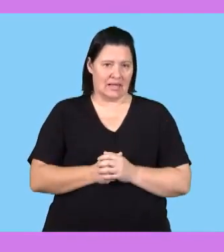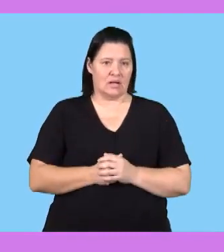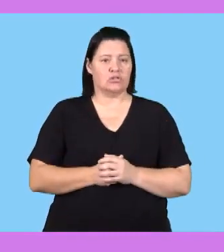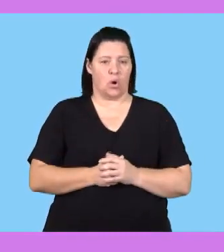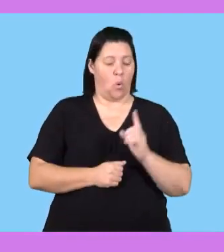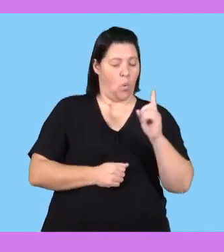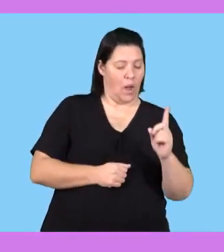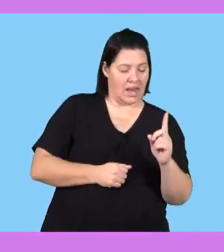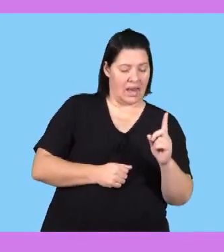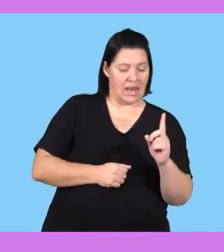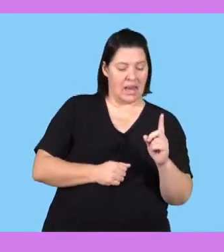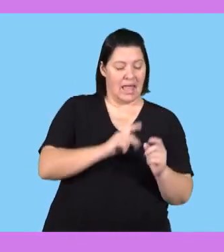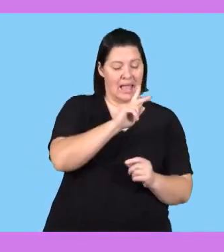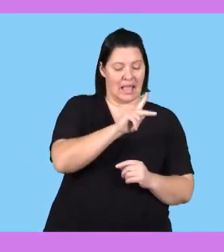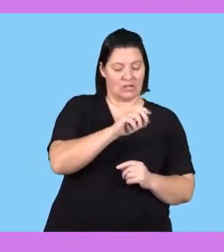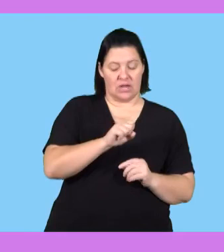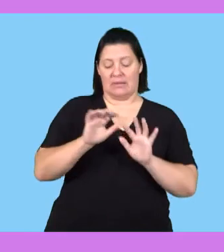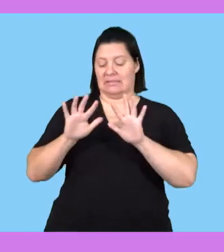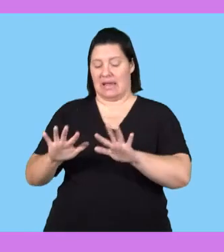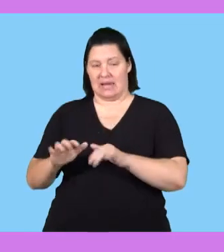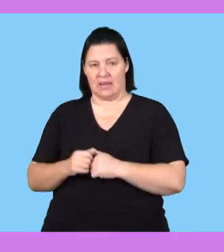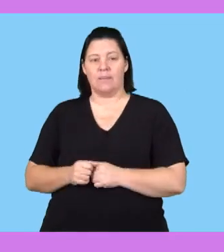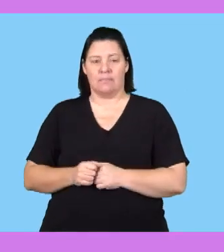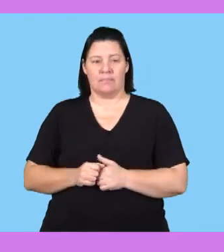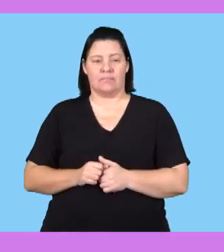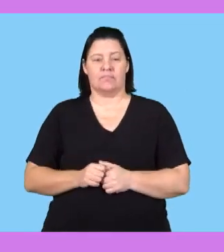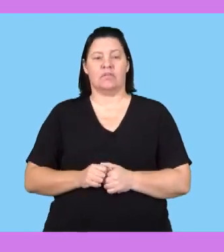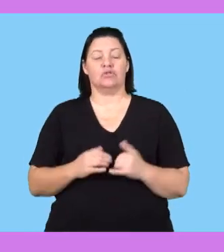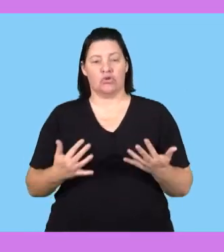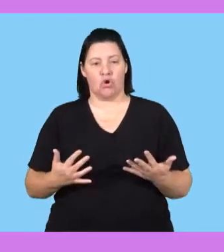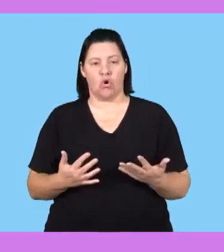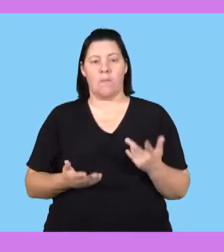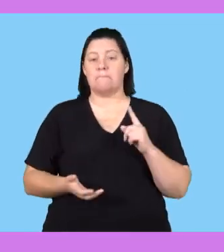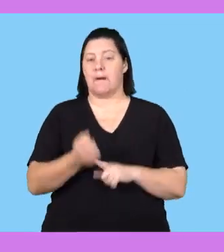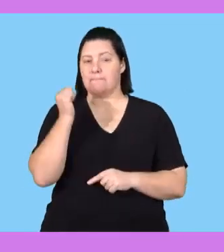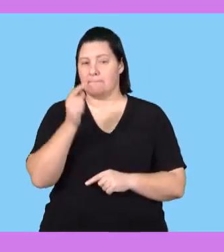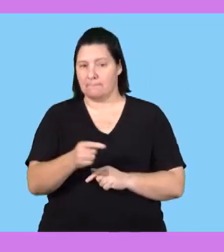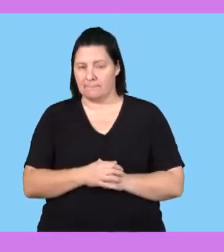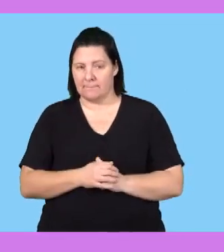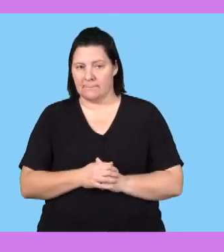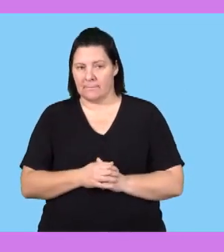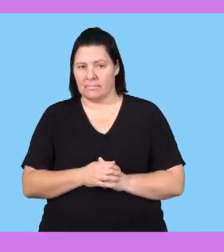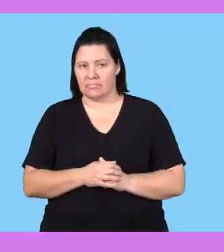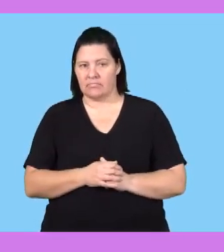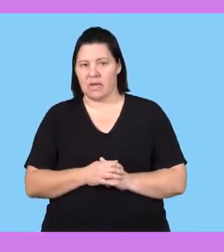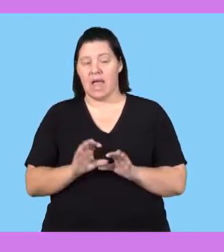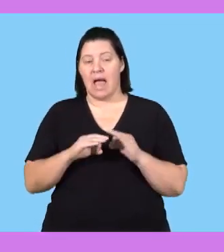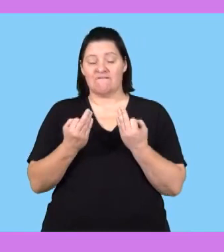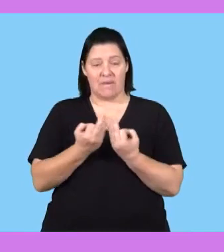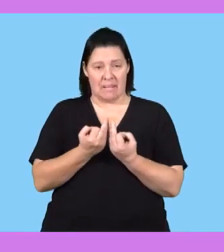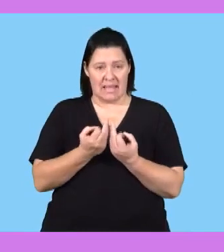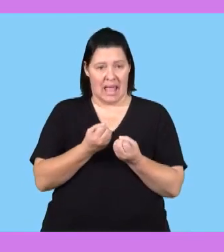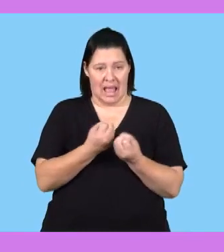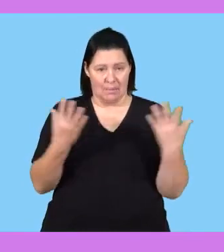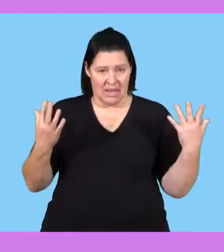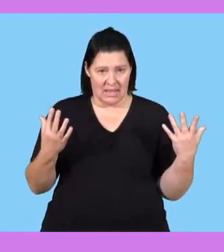say 10 by 1 kgs and we will have 10 kilograms. So to determine the number